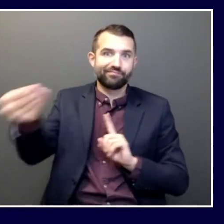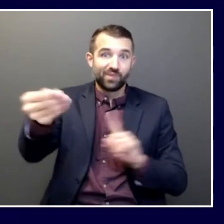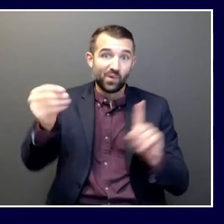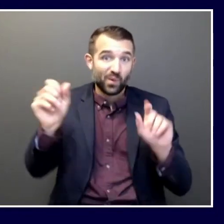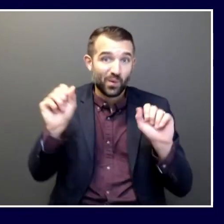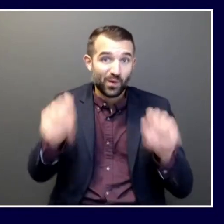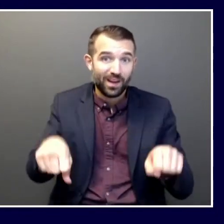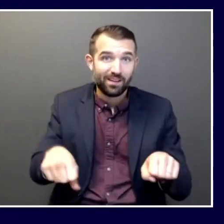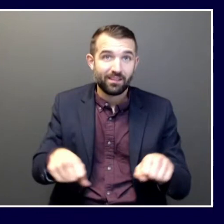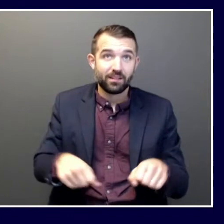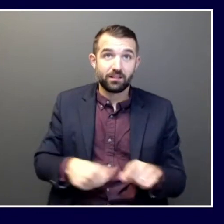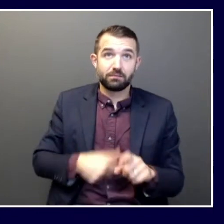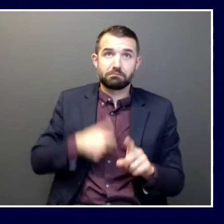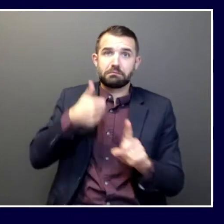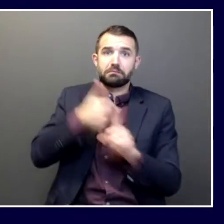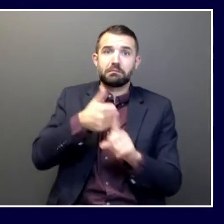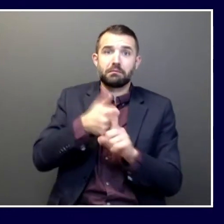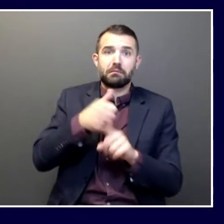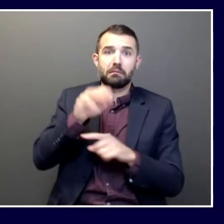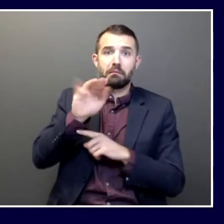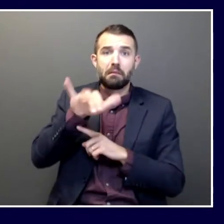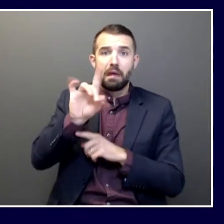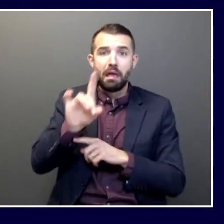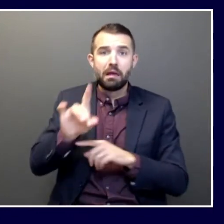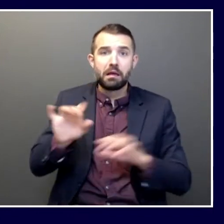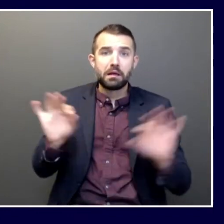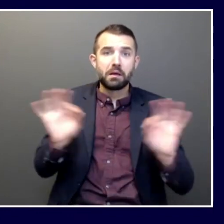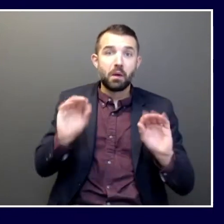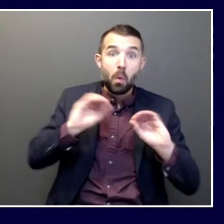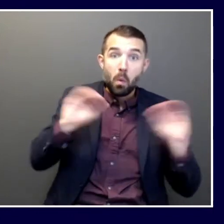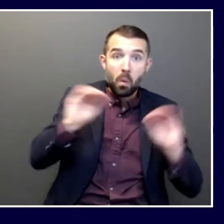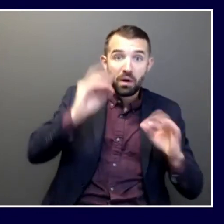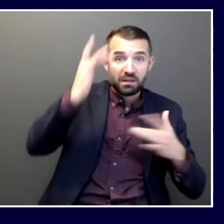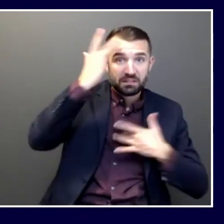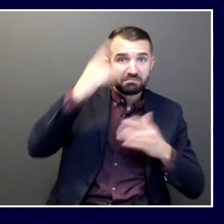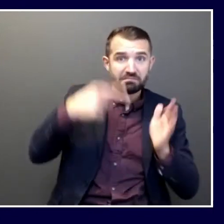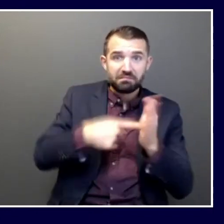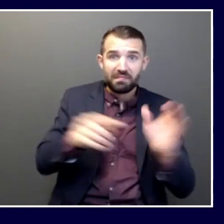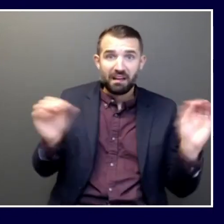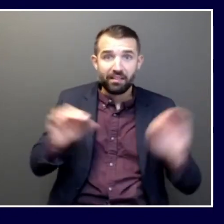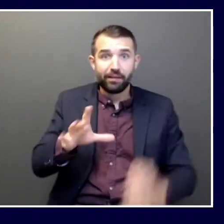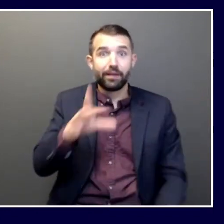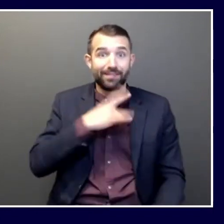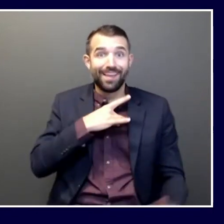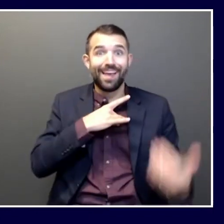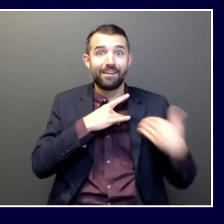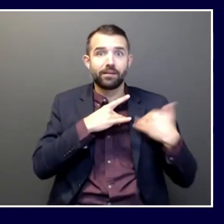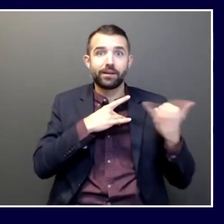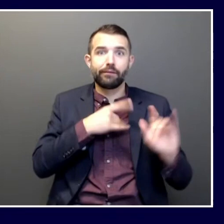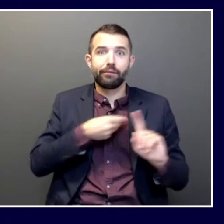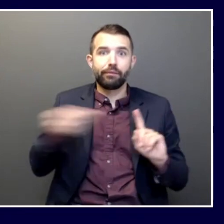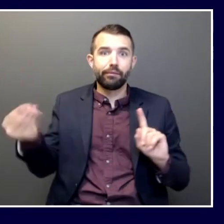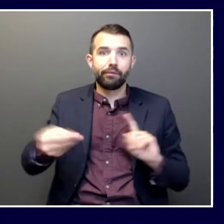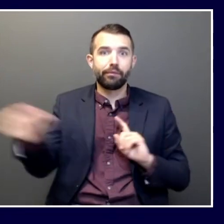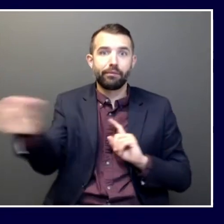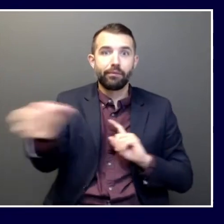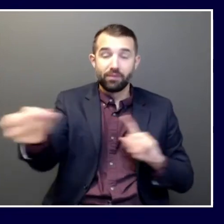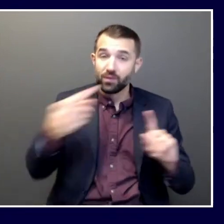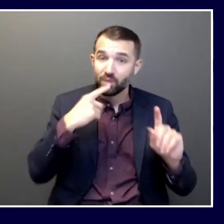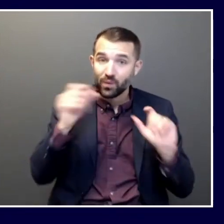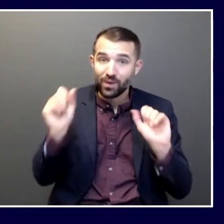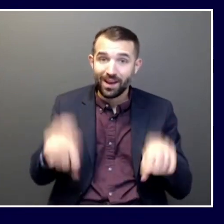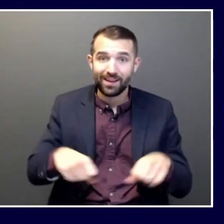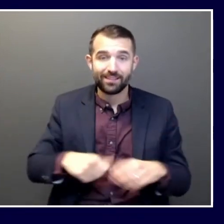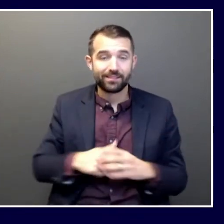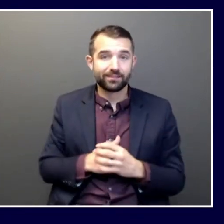case or don't even experience any symptoms at all. Vaccinating everyone in your household, now including